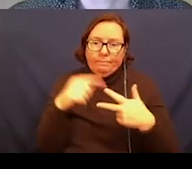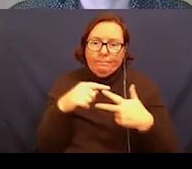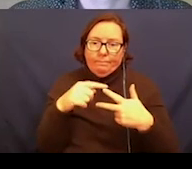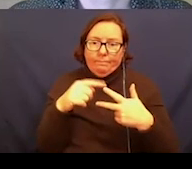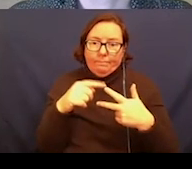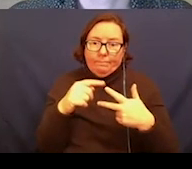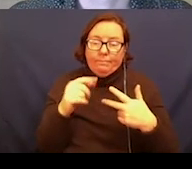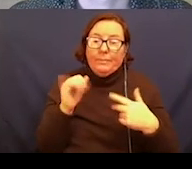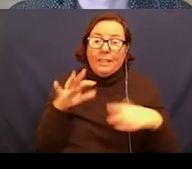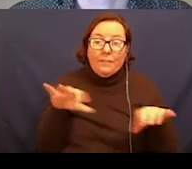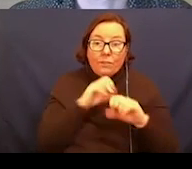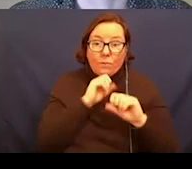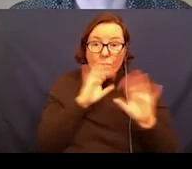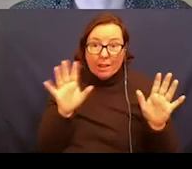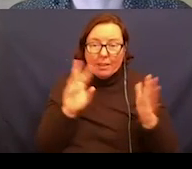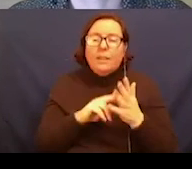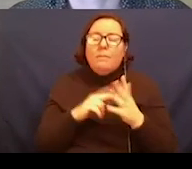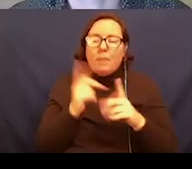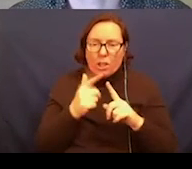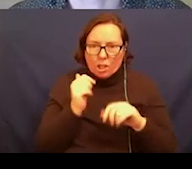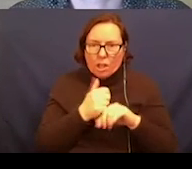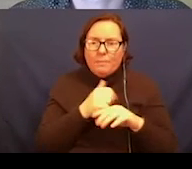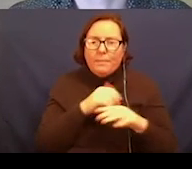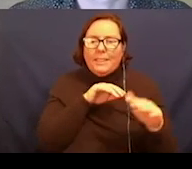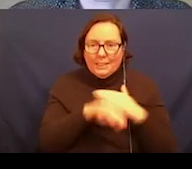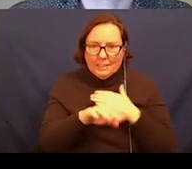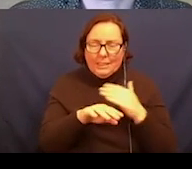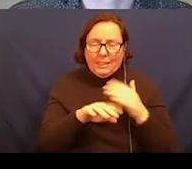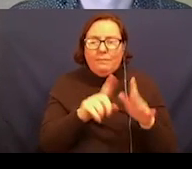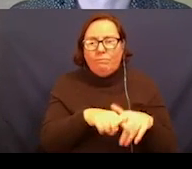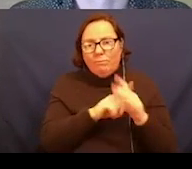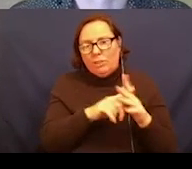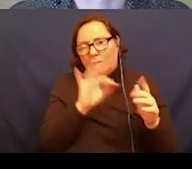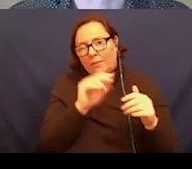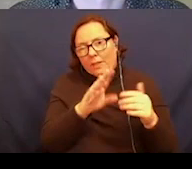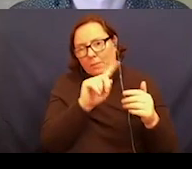If you do nothing, you will be automatically enrolled in the CCE program.